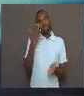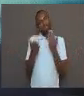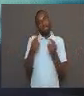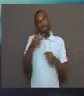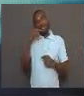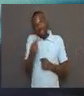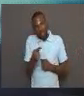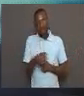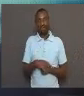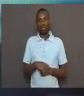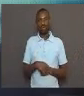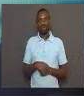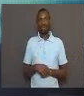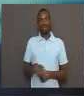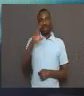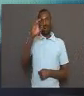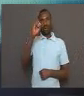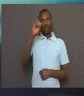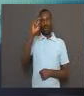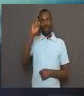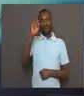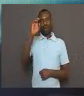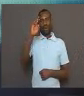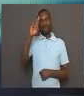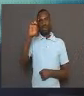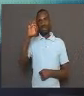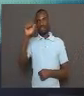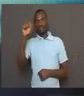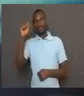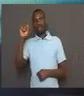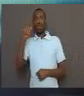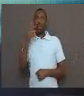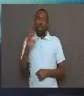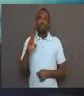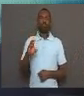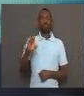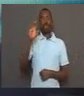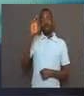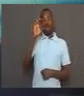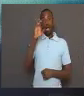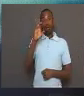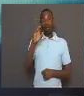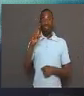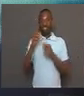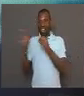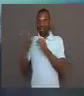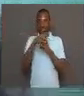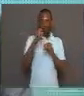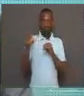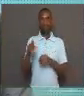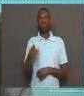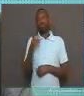said concrete, or carbon fiber, or even diamond.